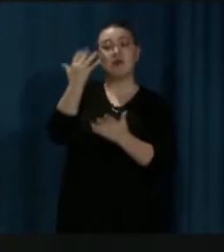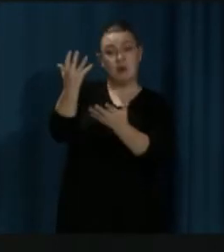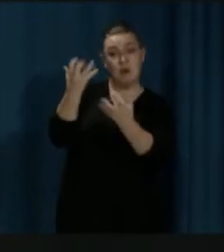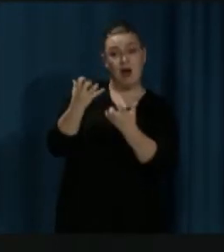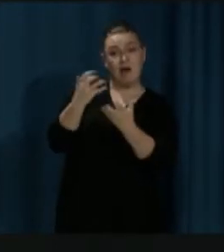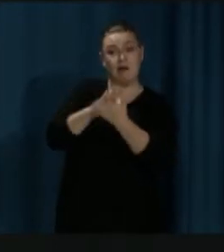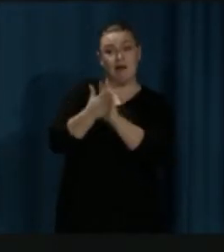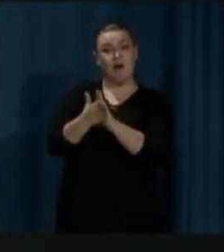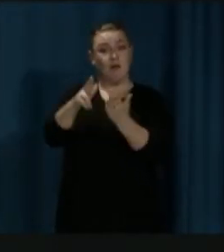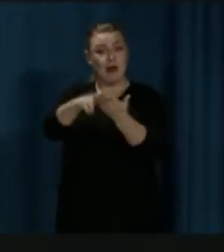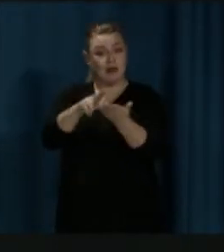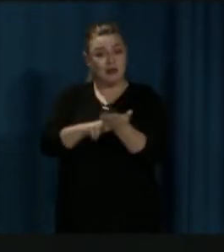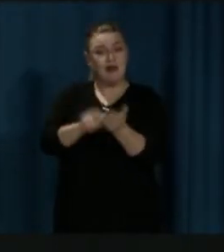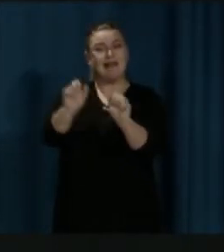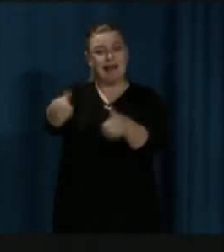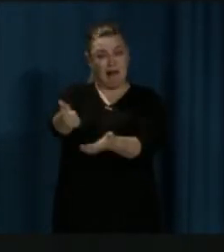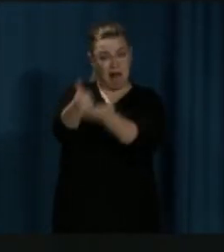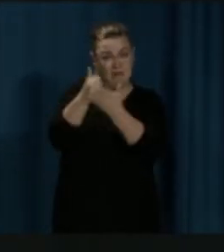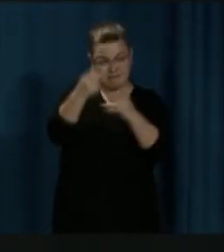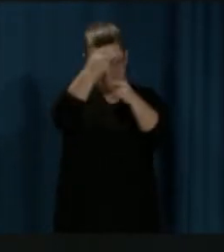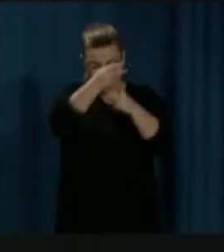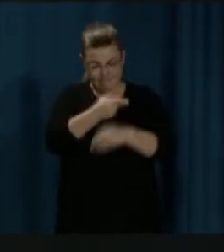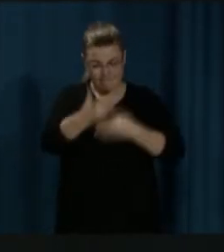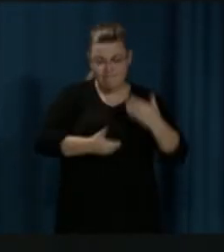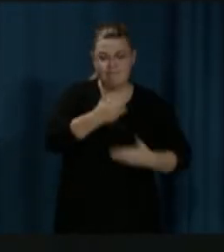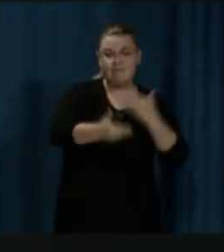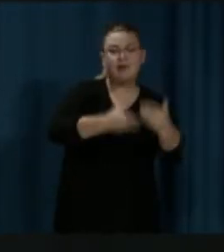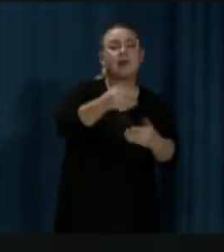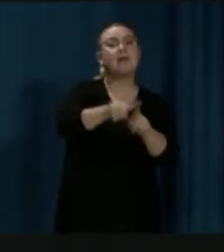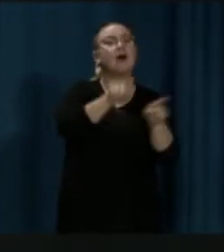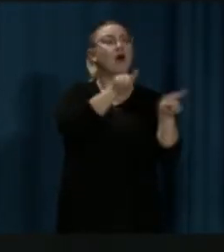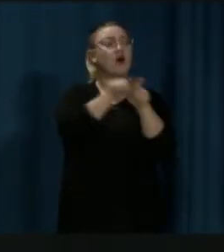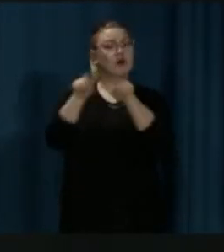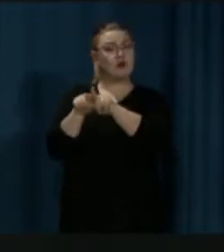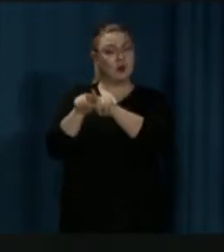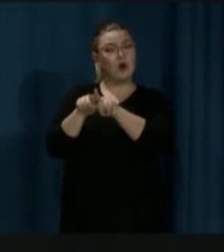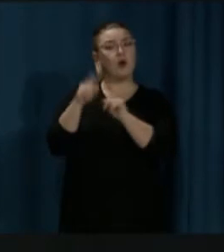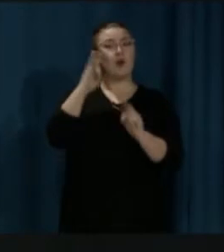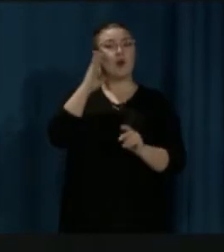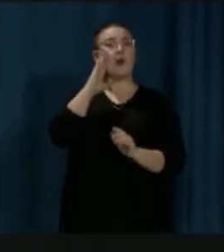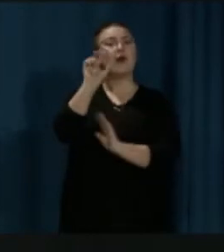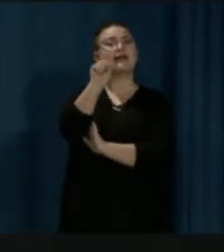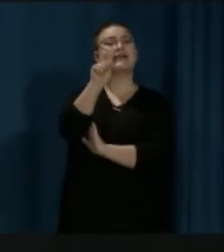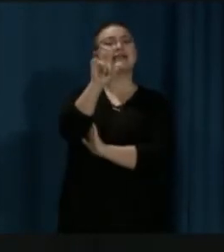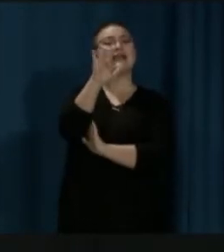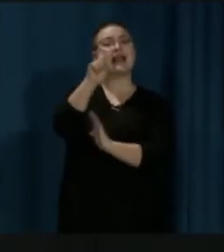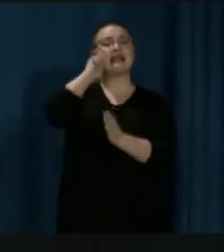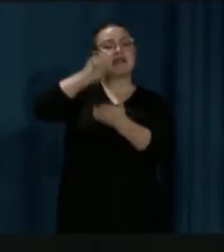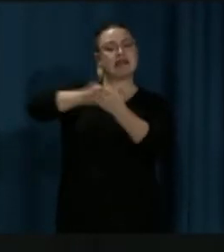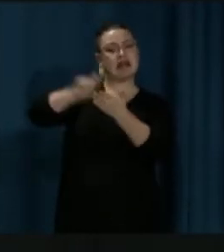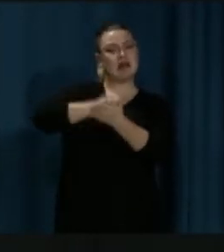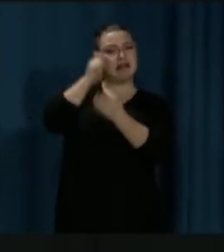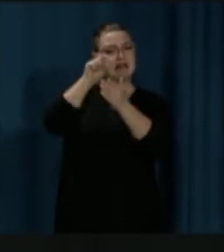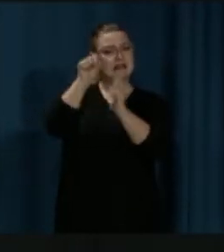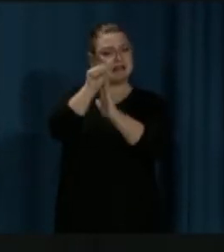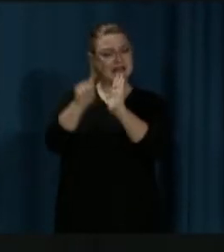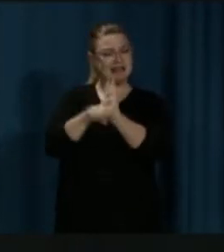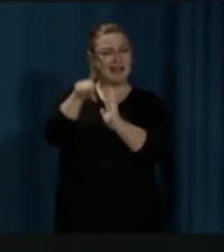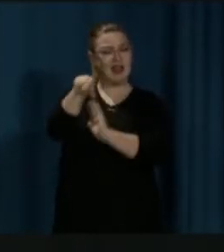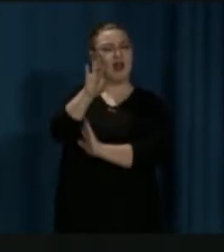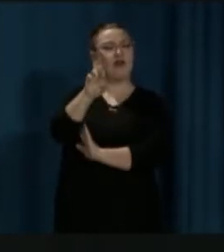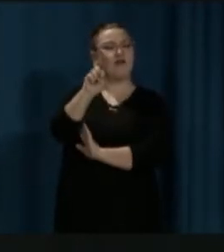becoming registered voters. But there's also been some talk, in fact, our own Secretary of State, Frank LaRose, talked about some version